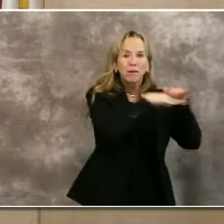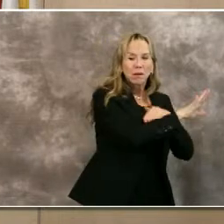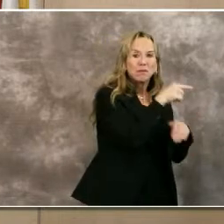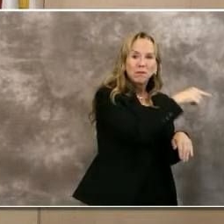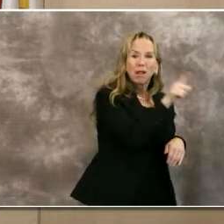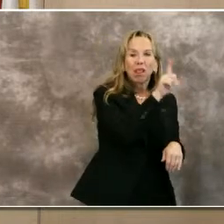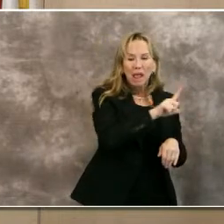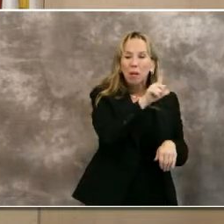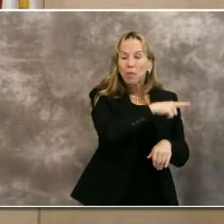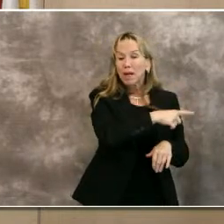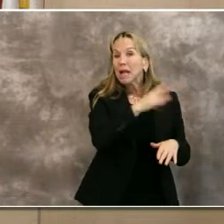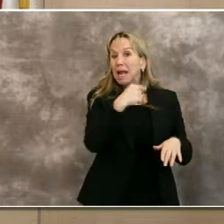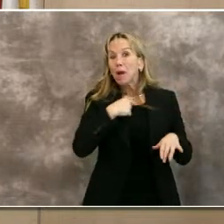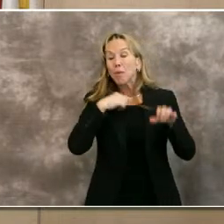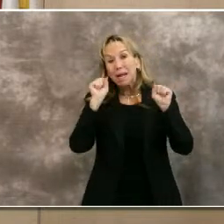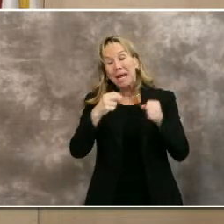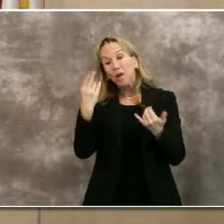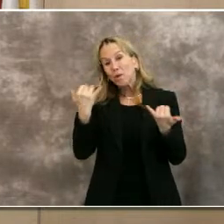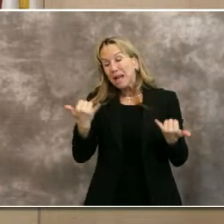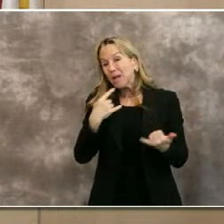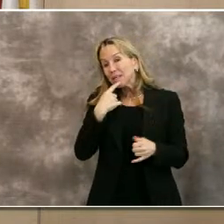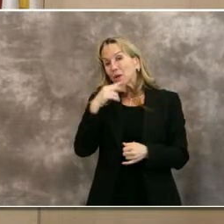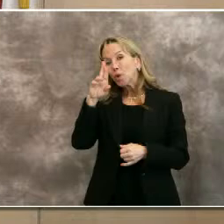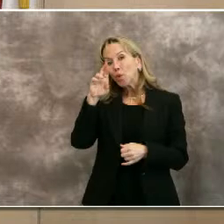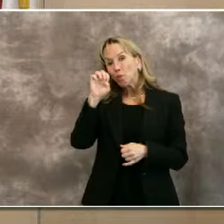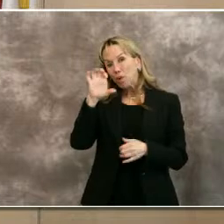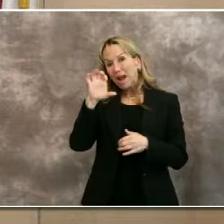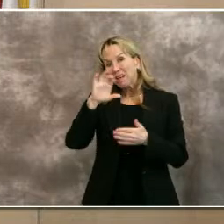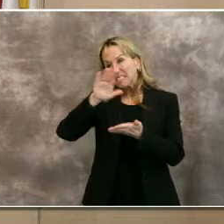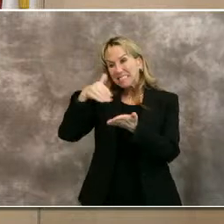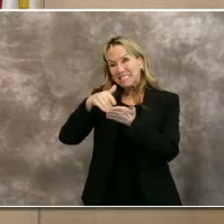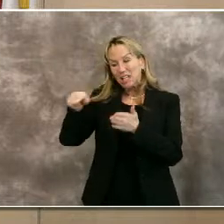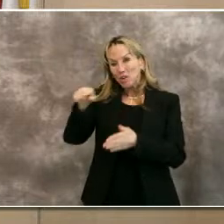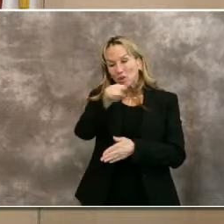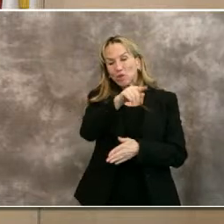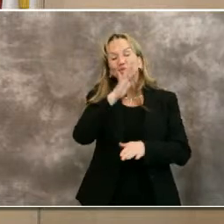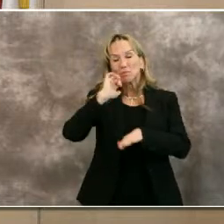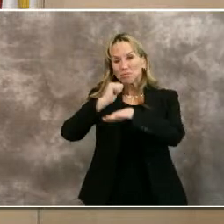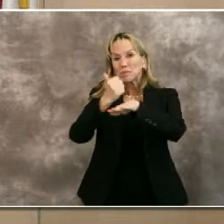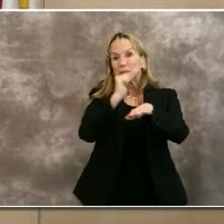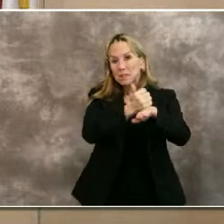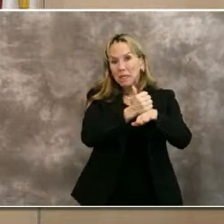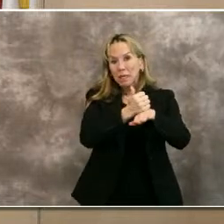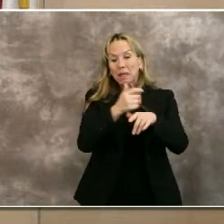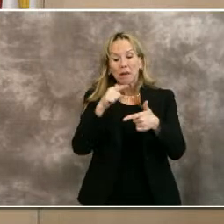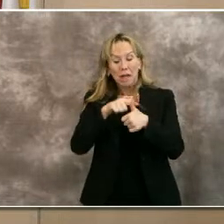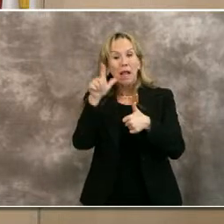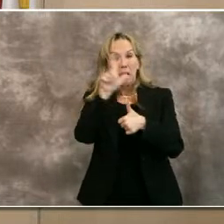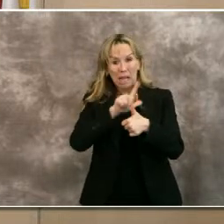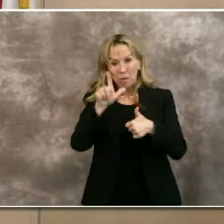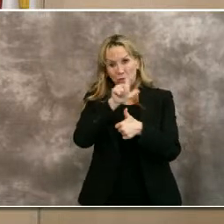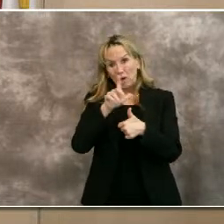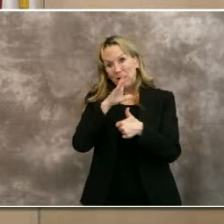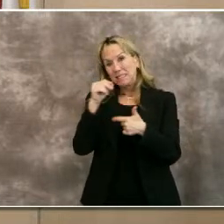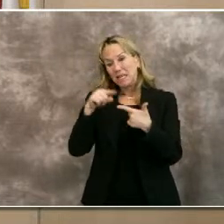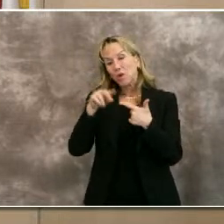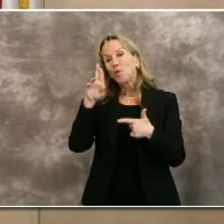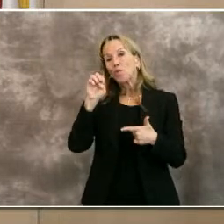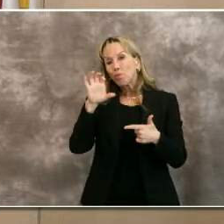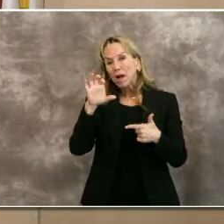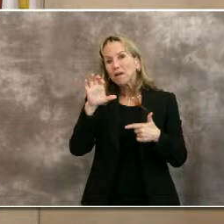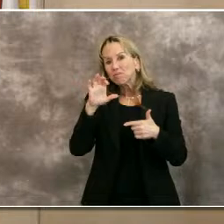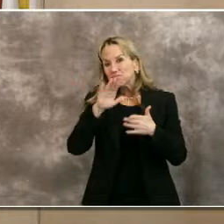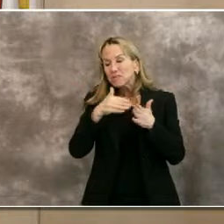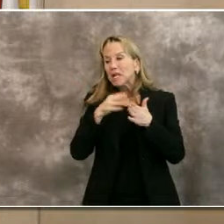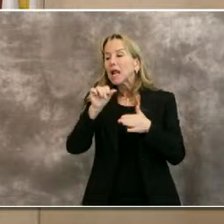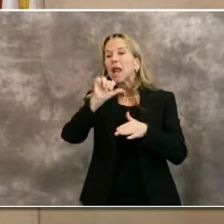to use rec centers also as cool zones. So we will be utilizing libraries and other